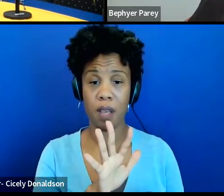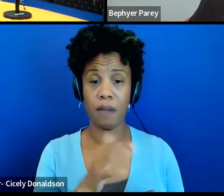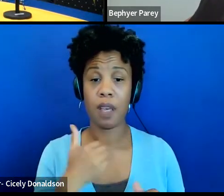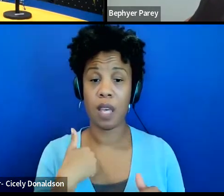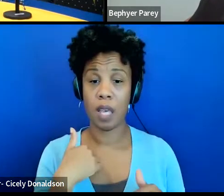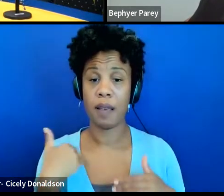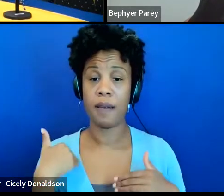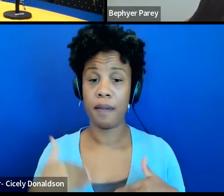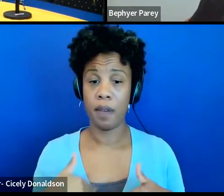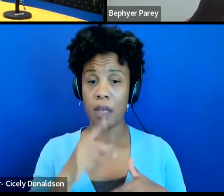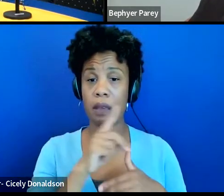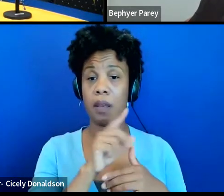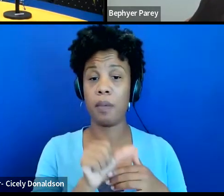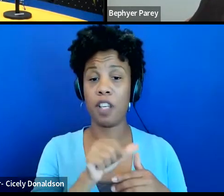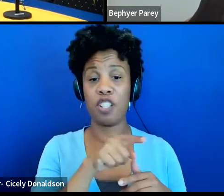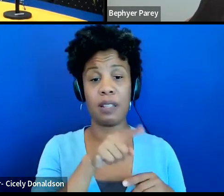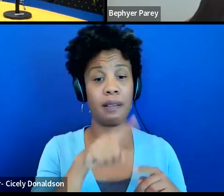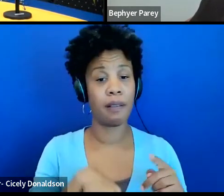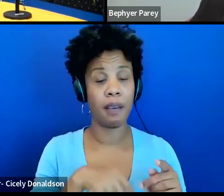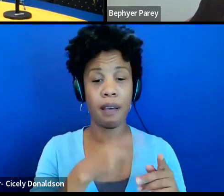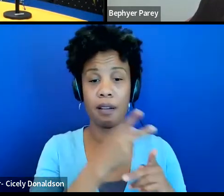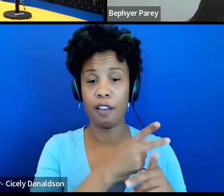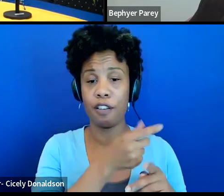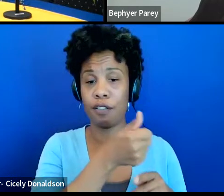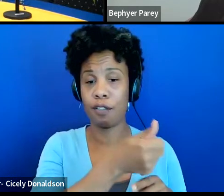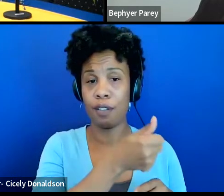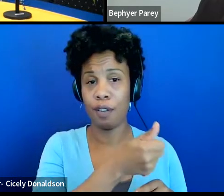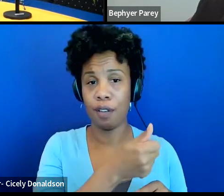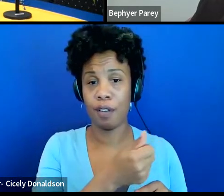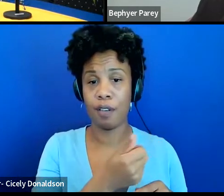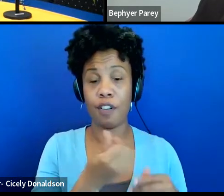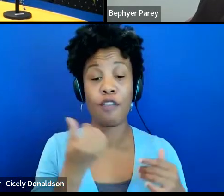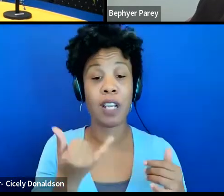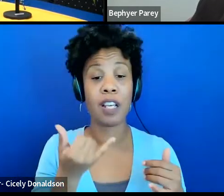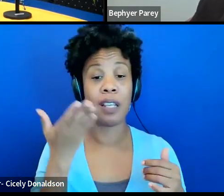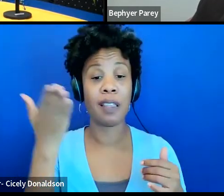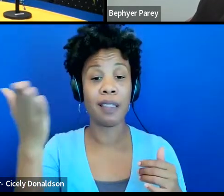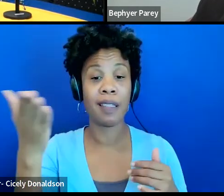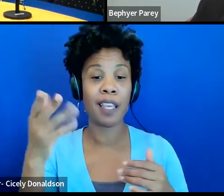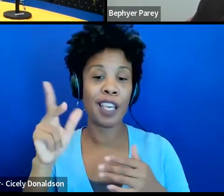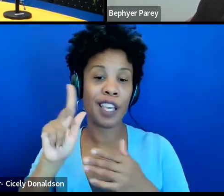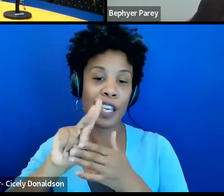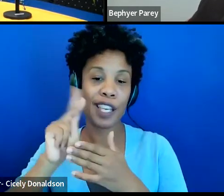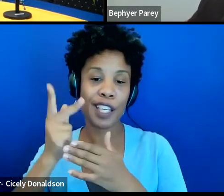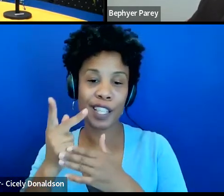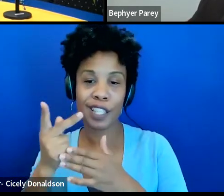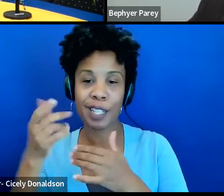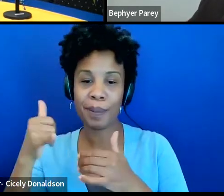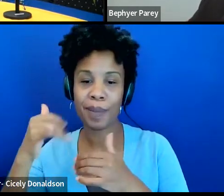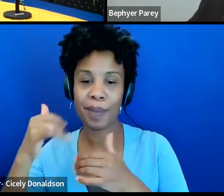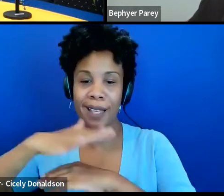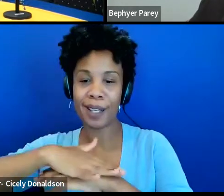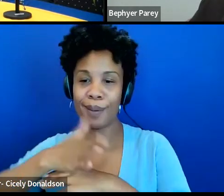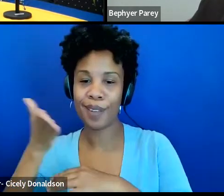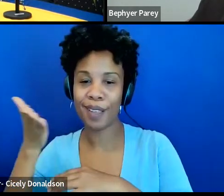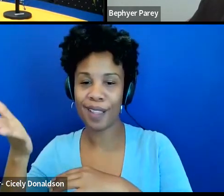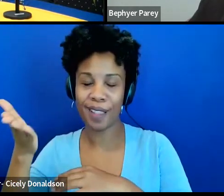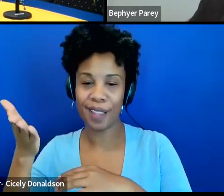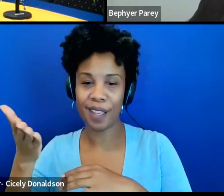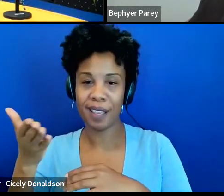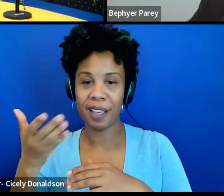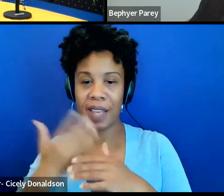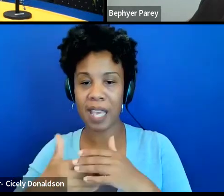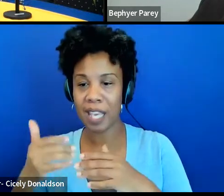she's unable to help herself. Right now, she's in the kitchen playing around the table with her